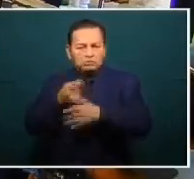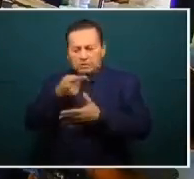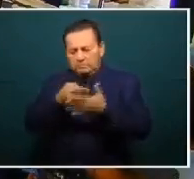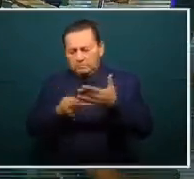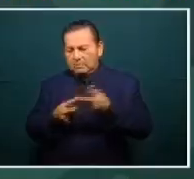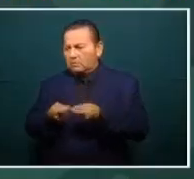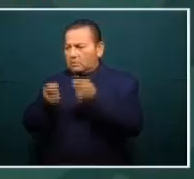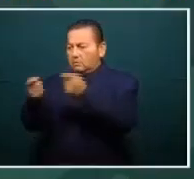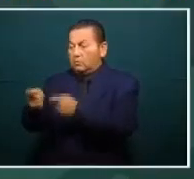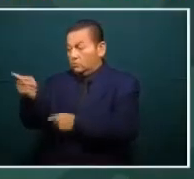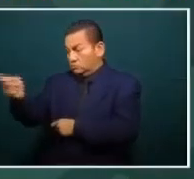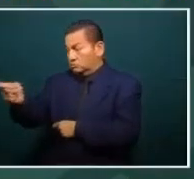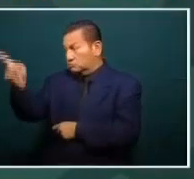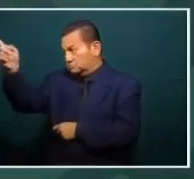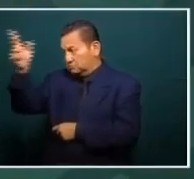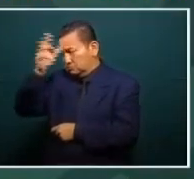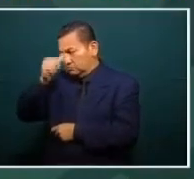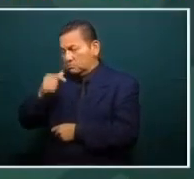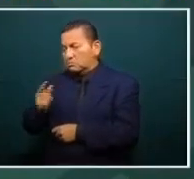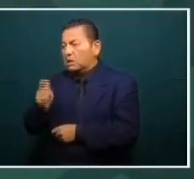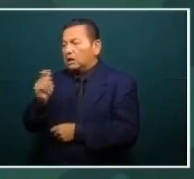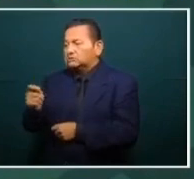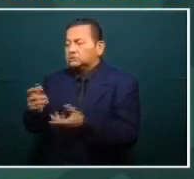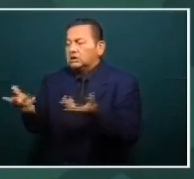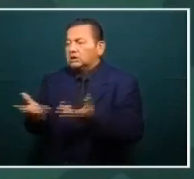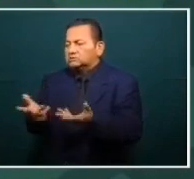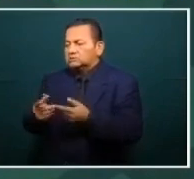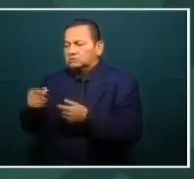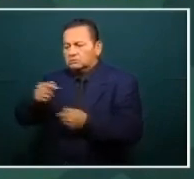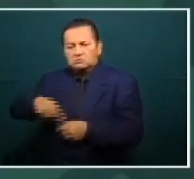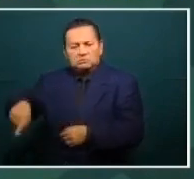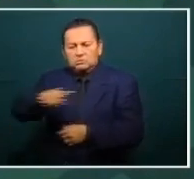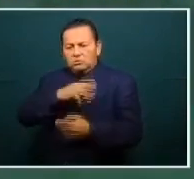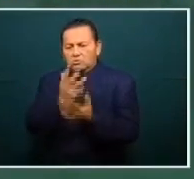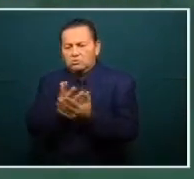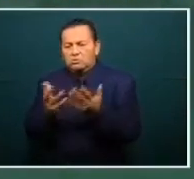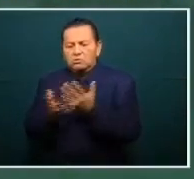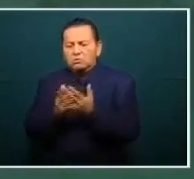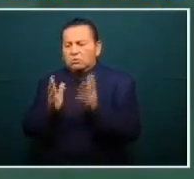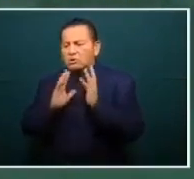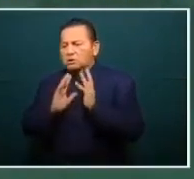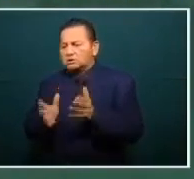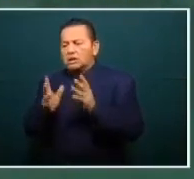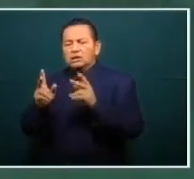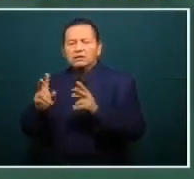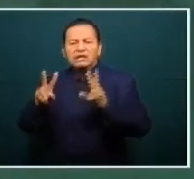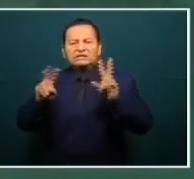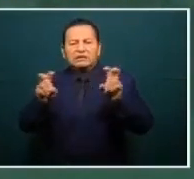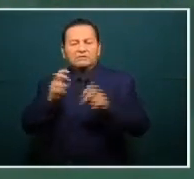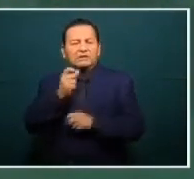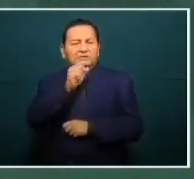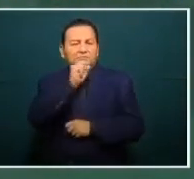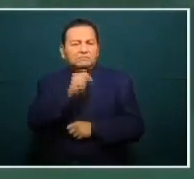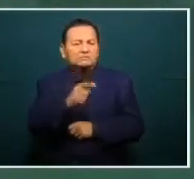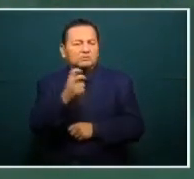And Marcelo Ebrard has instructions to demonstrate what has been done